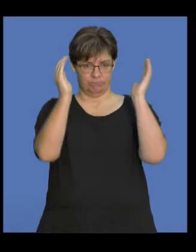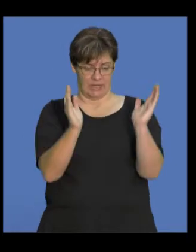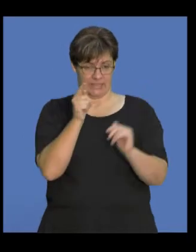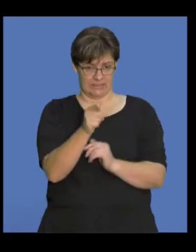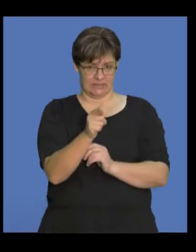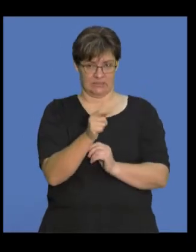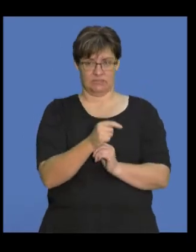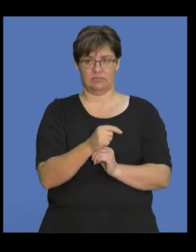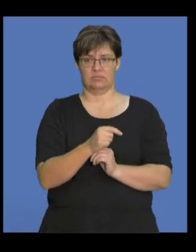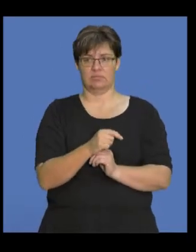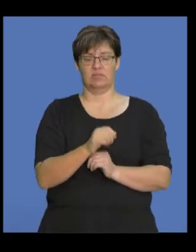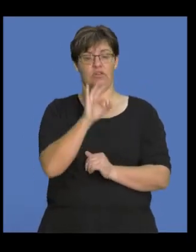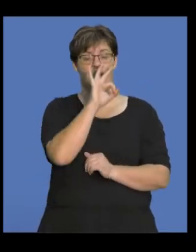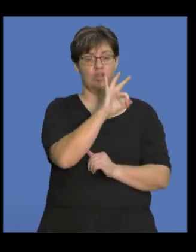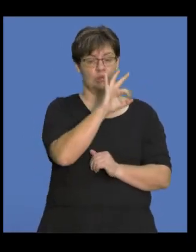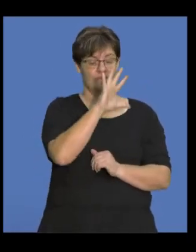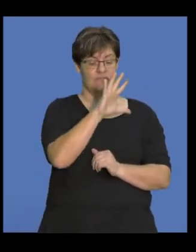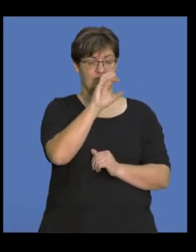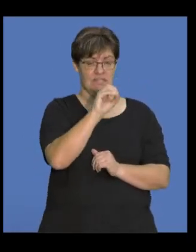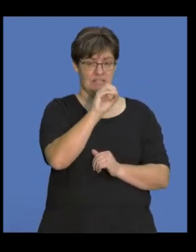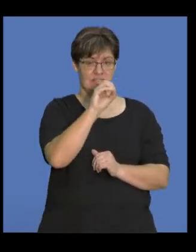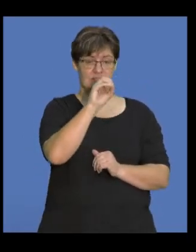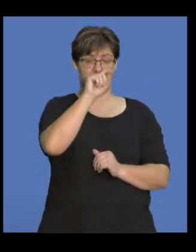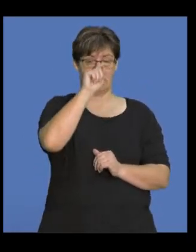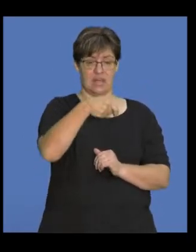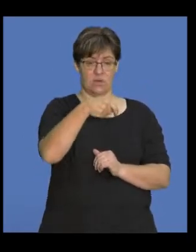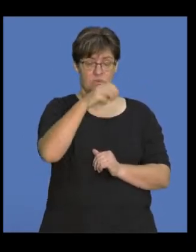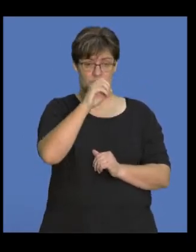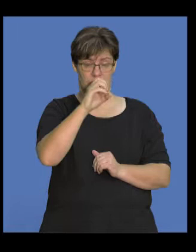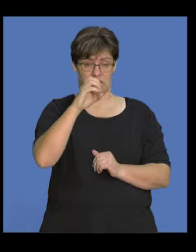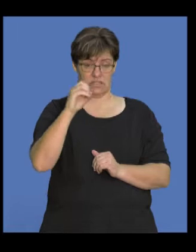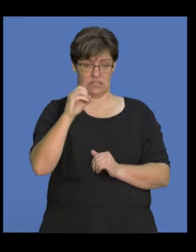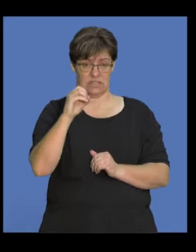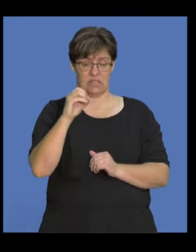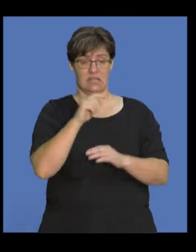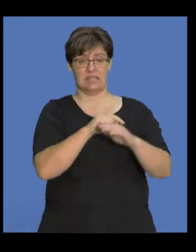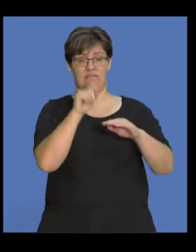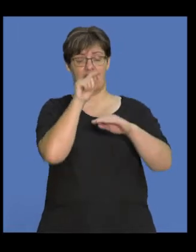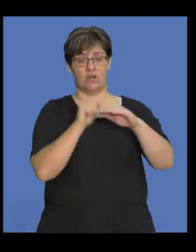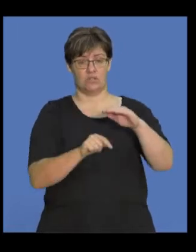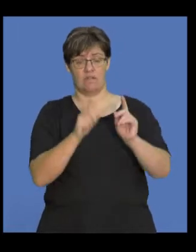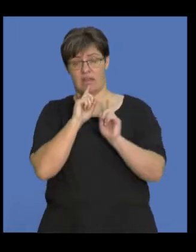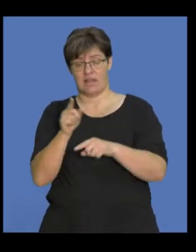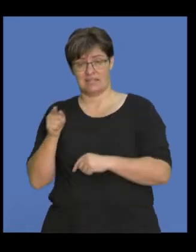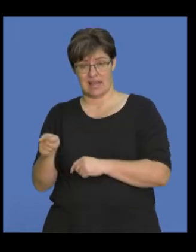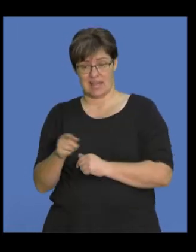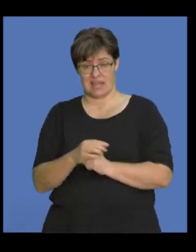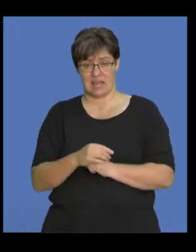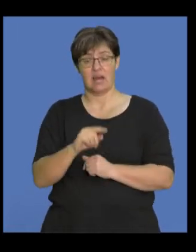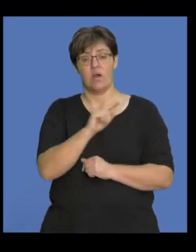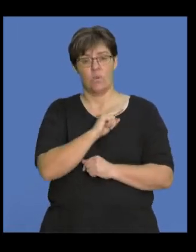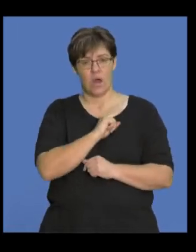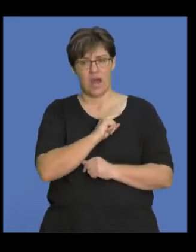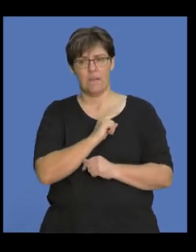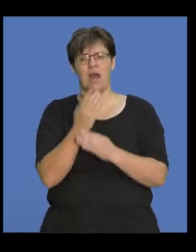say 350,000 divide by the answer that I just got, because I'm avoiding having